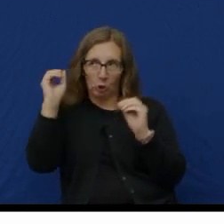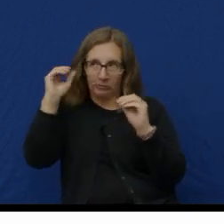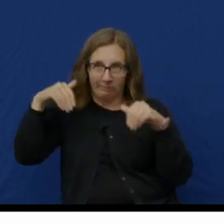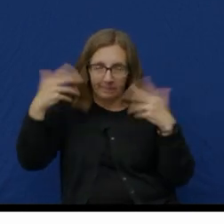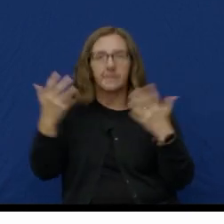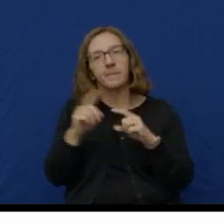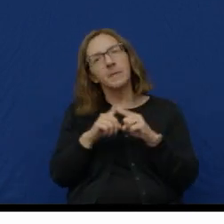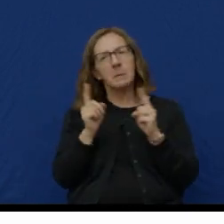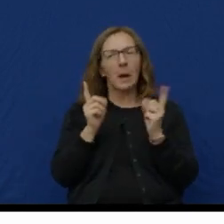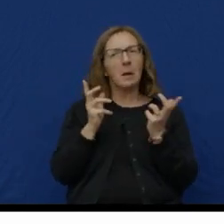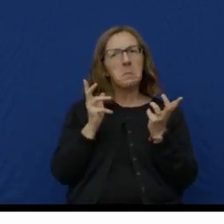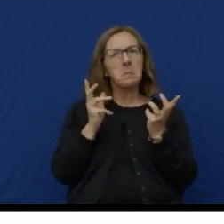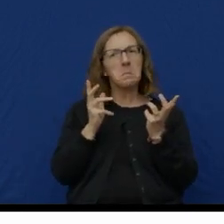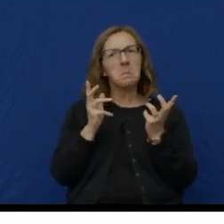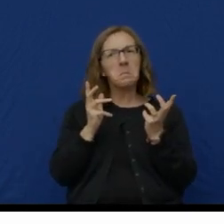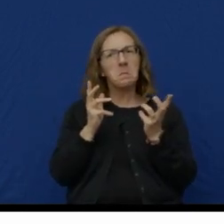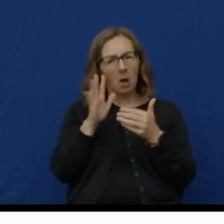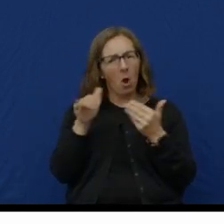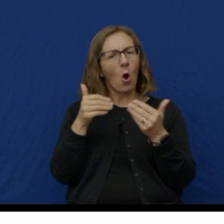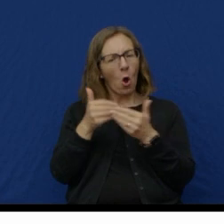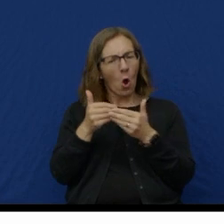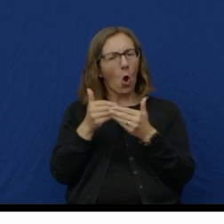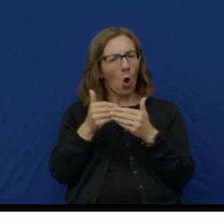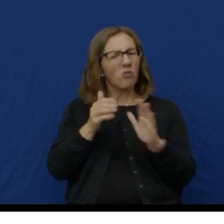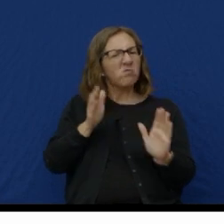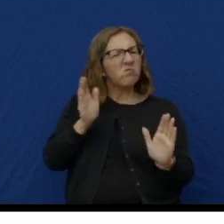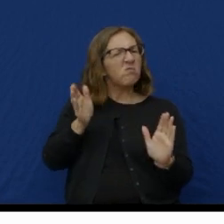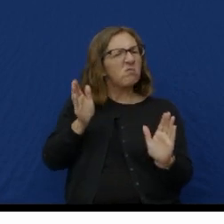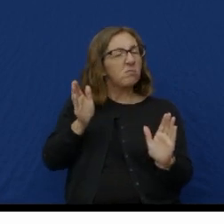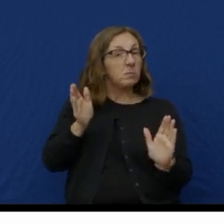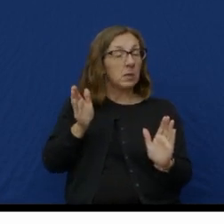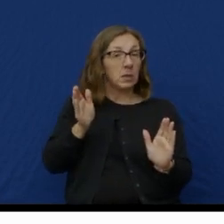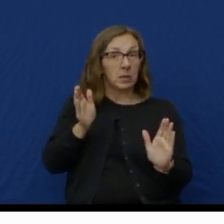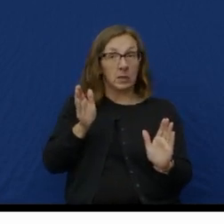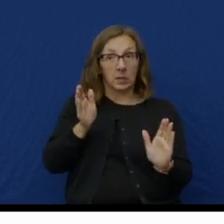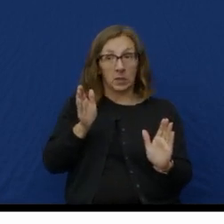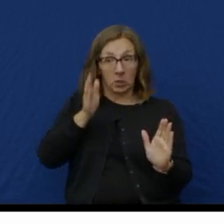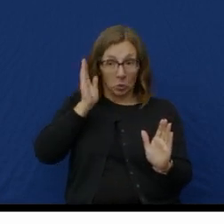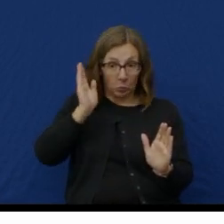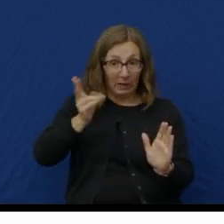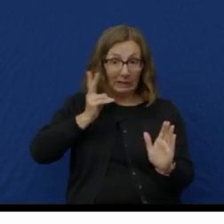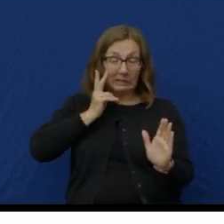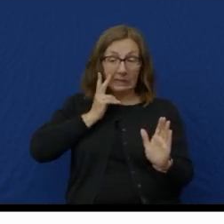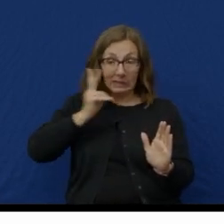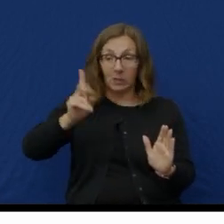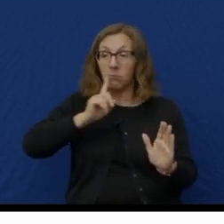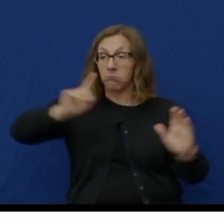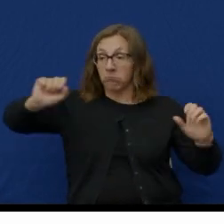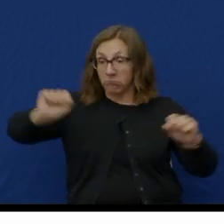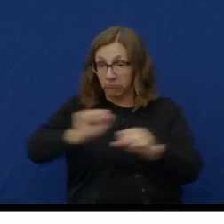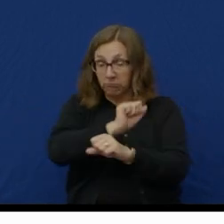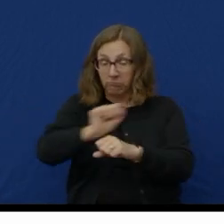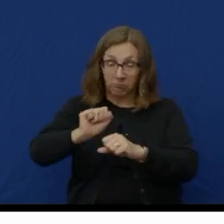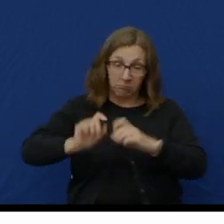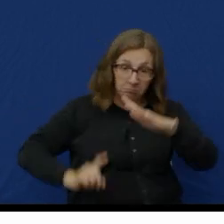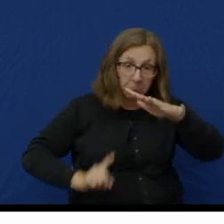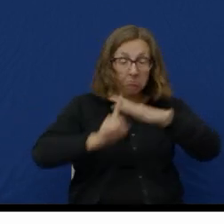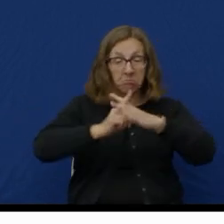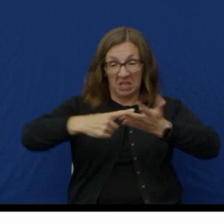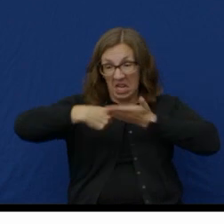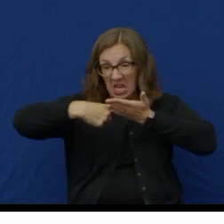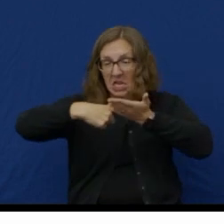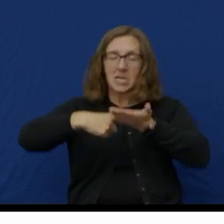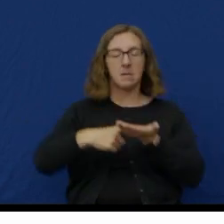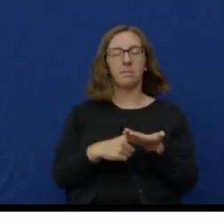So those are on the radar. I don't know how close we are to seeing those things actually move forward. I suspect we're still a session